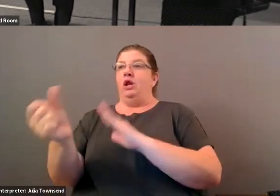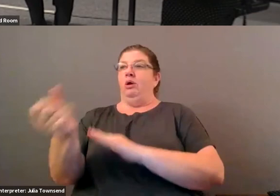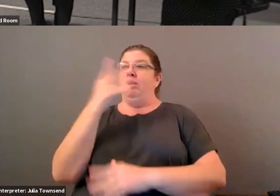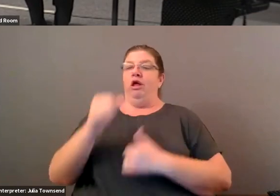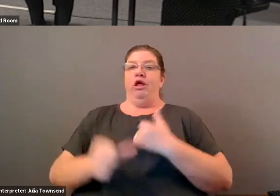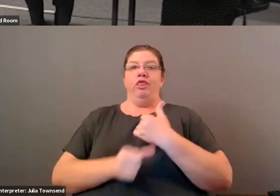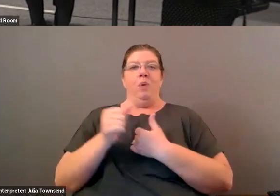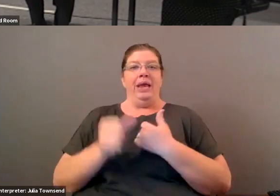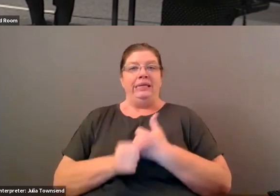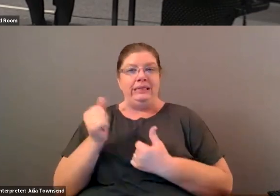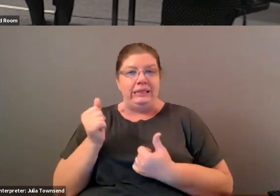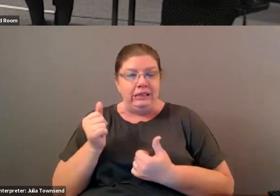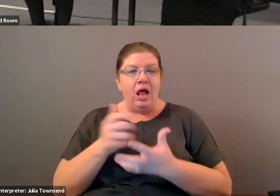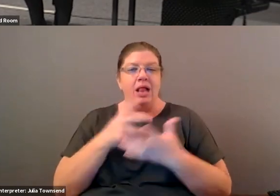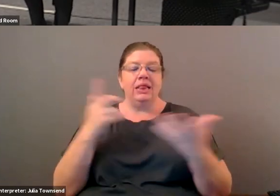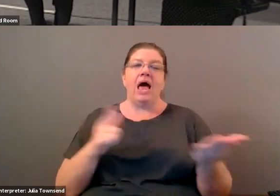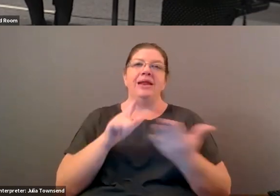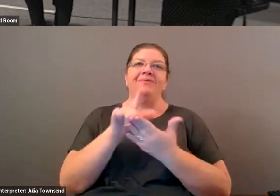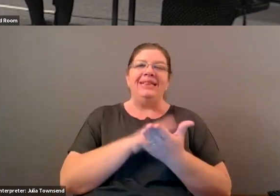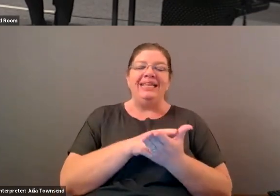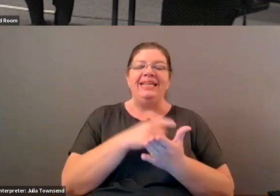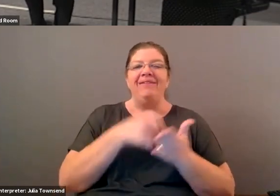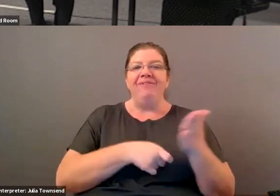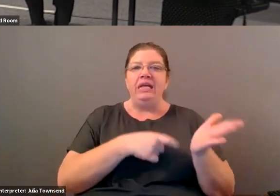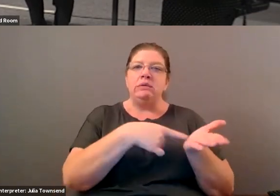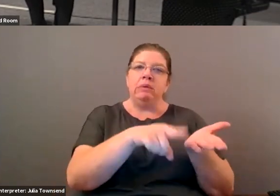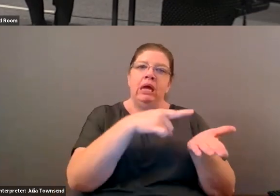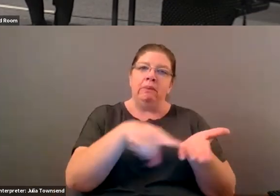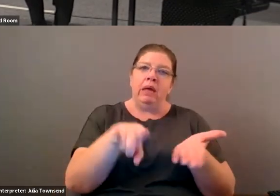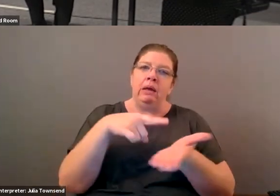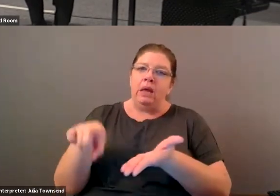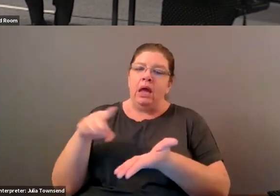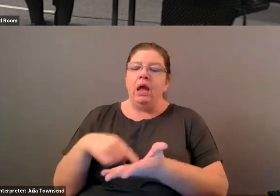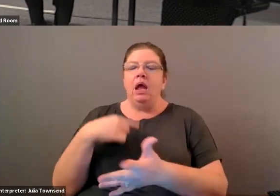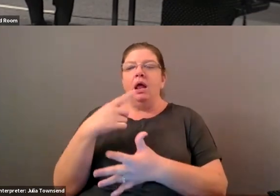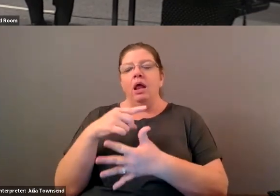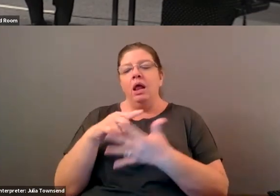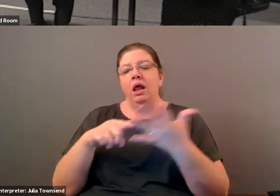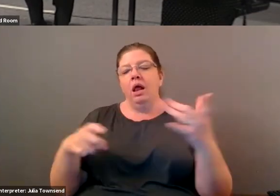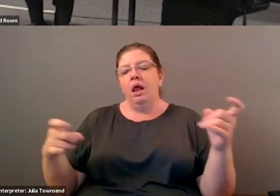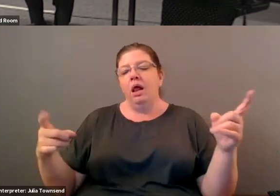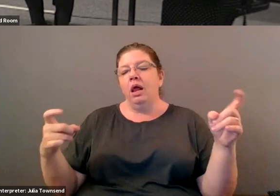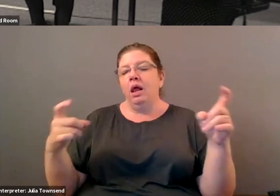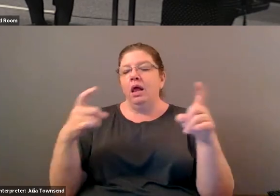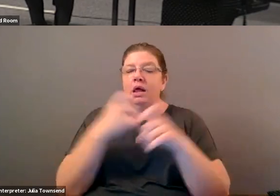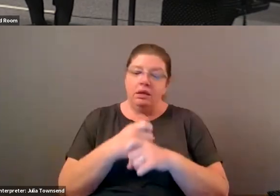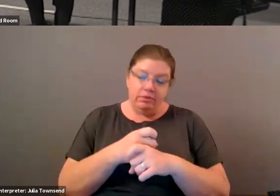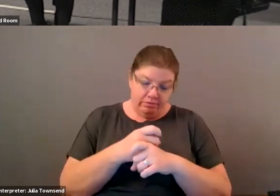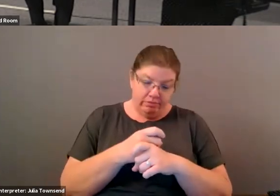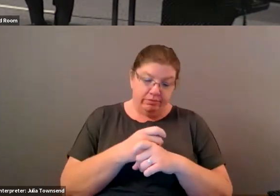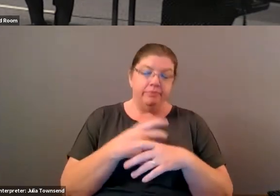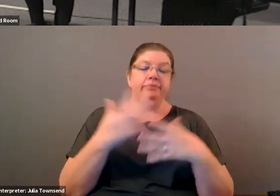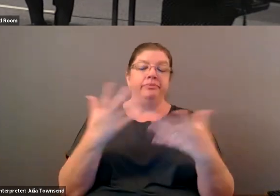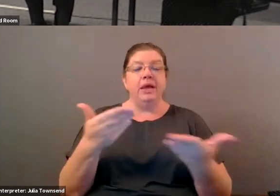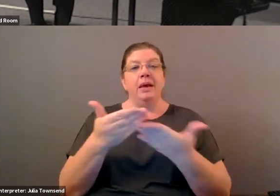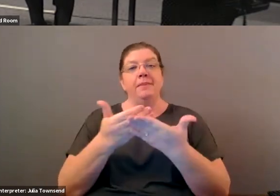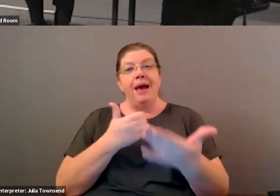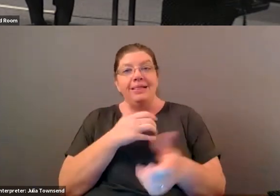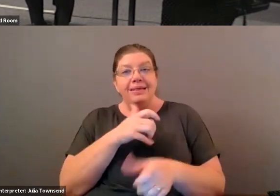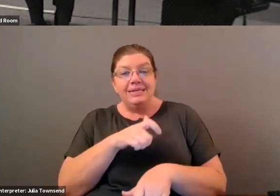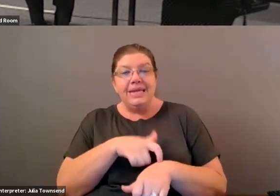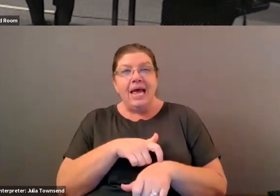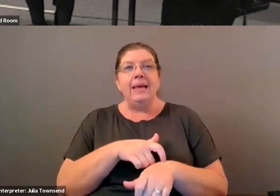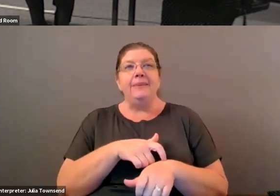There were a lot of legal fees that had to be paid, and on and on and on. And by the time we got